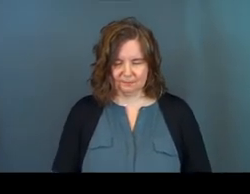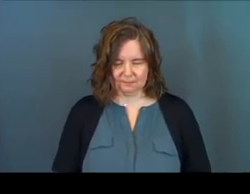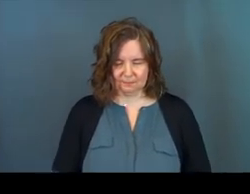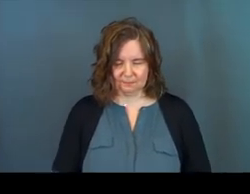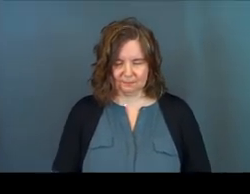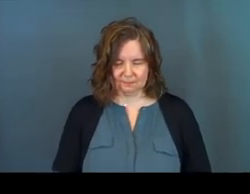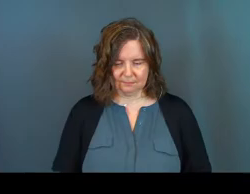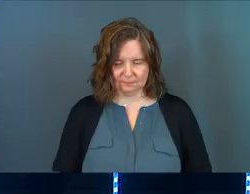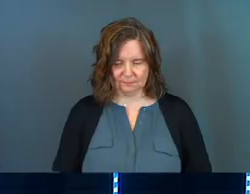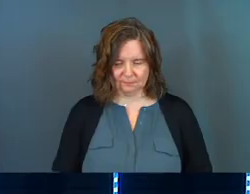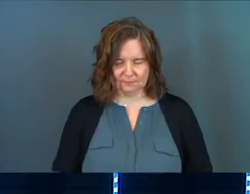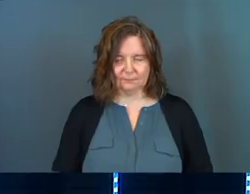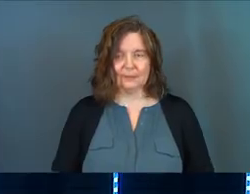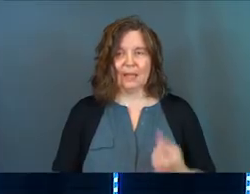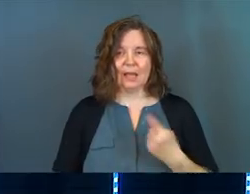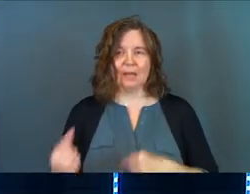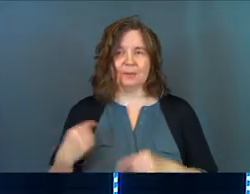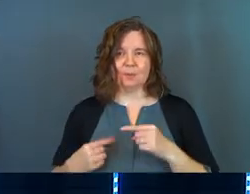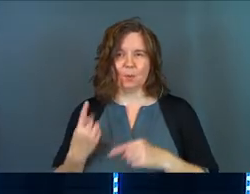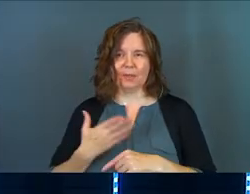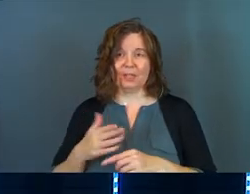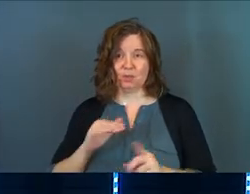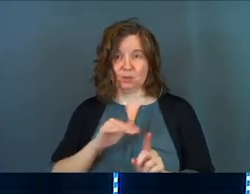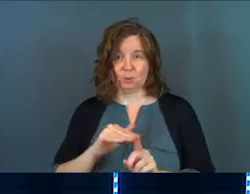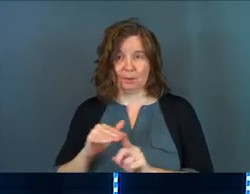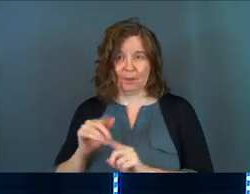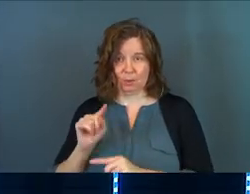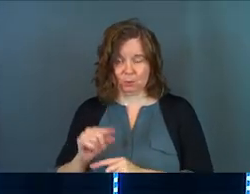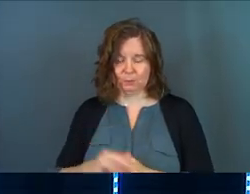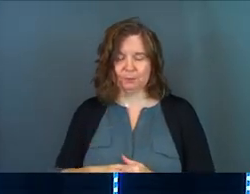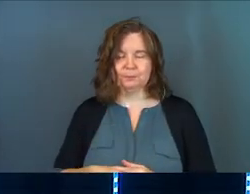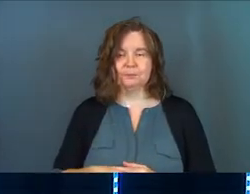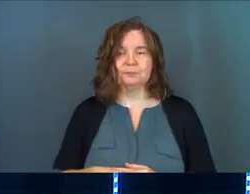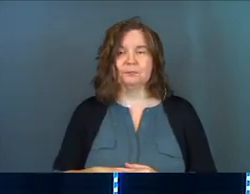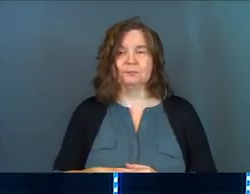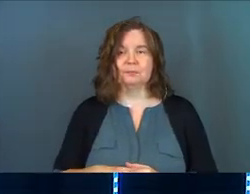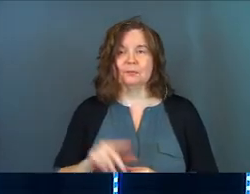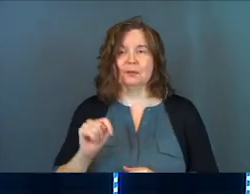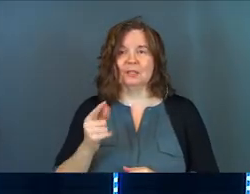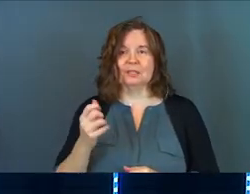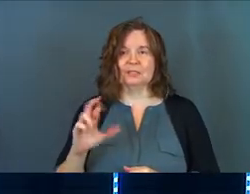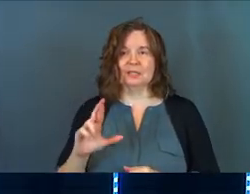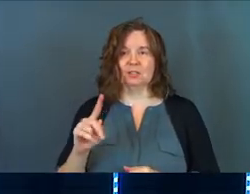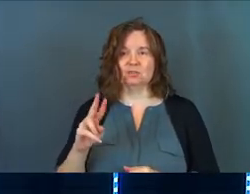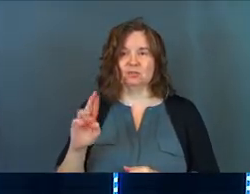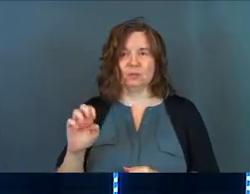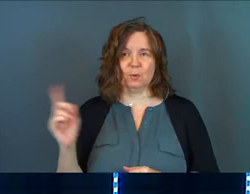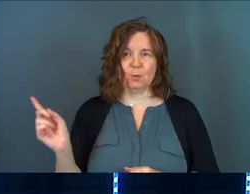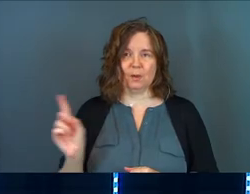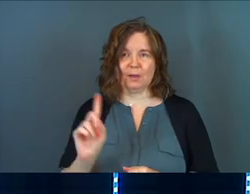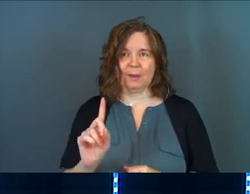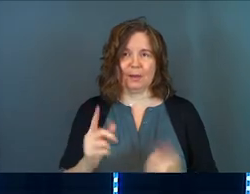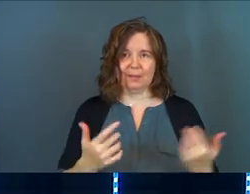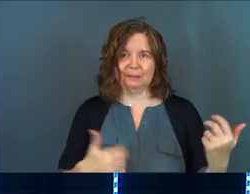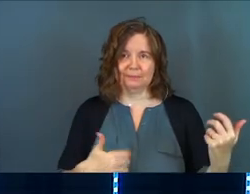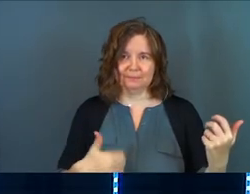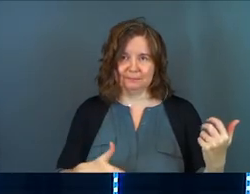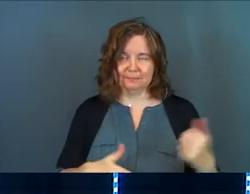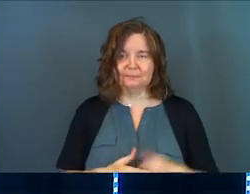I'm going to take you back to one thing just to remind you. And Taylor Strebe is going to come up on the stage as well,